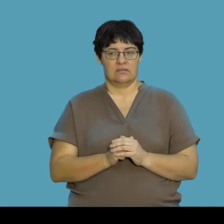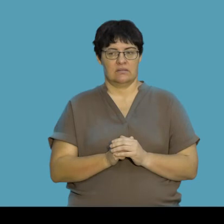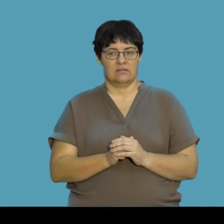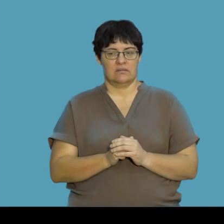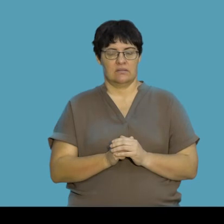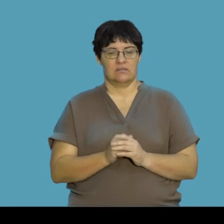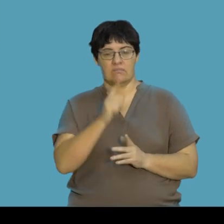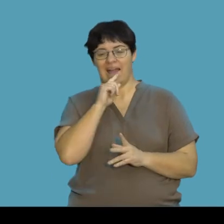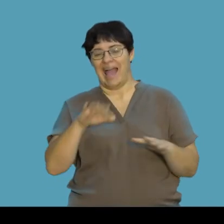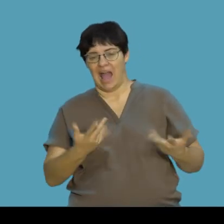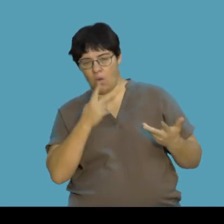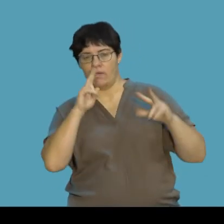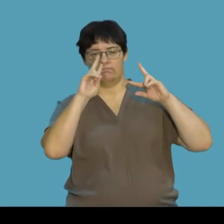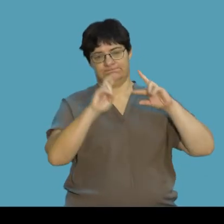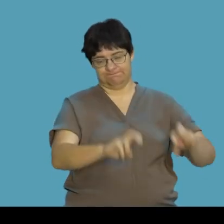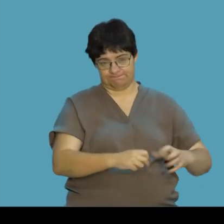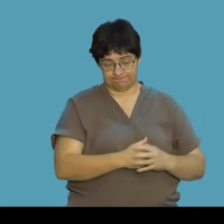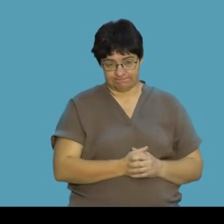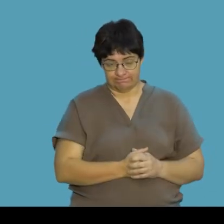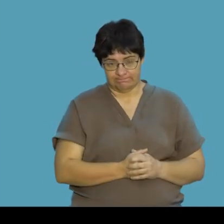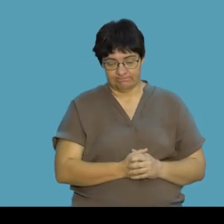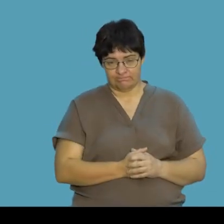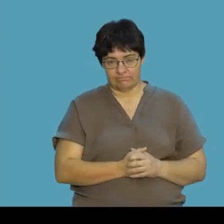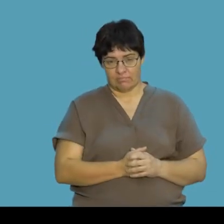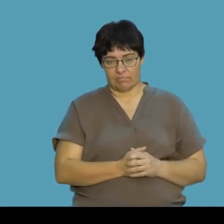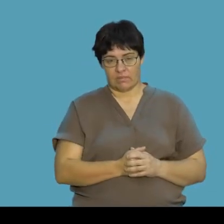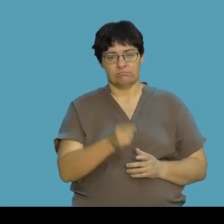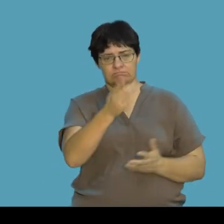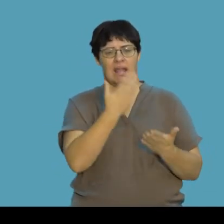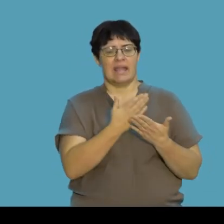the investigation is concerned. So we can decide,